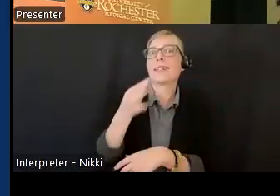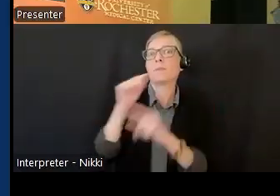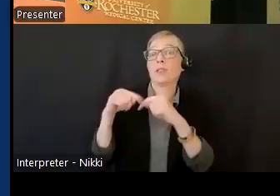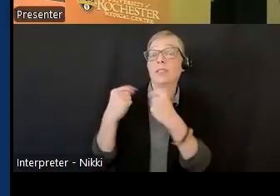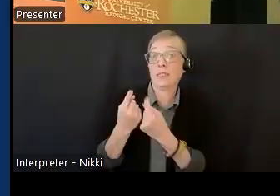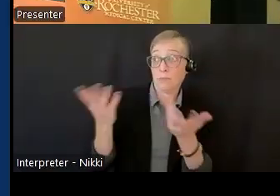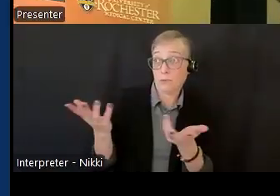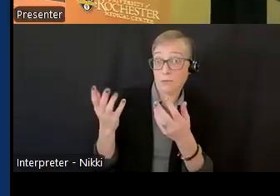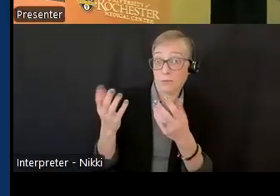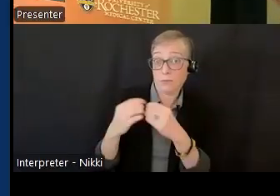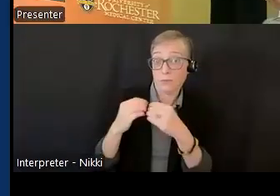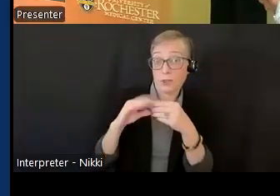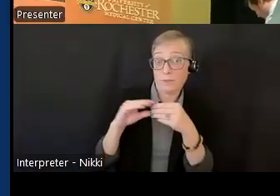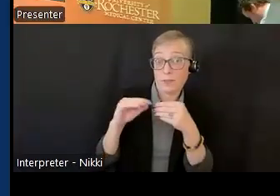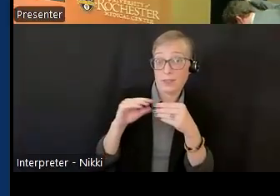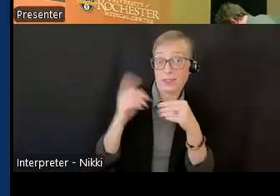audience.